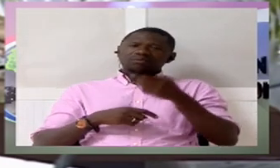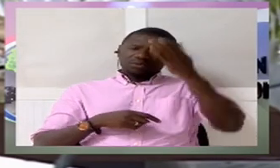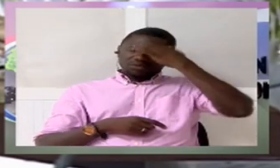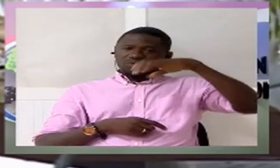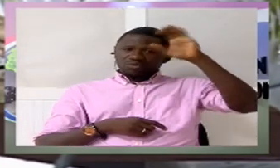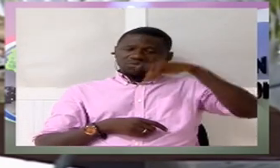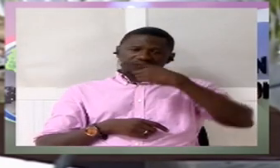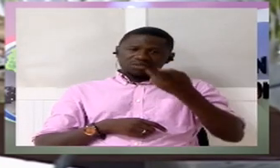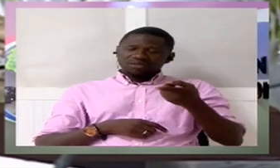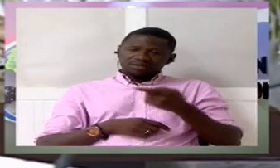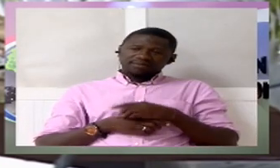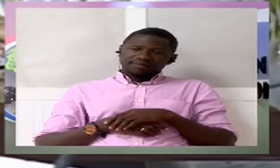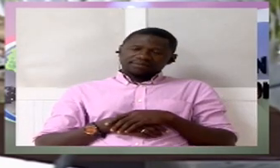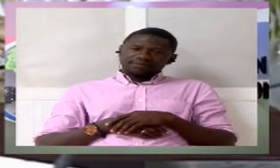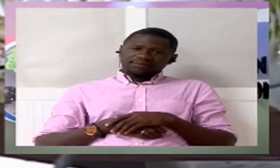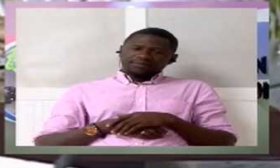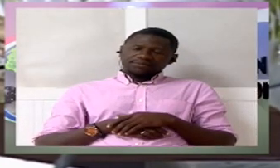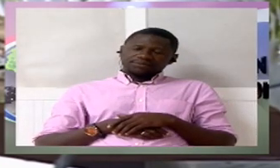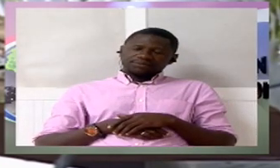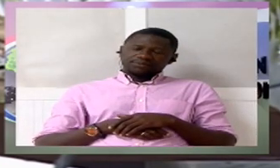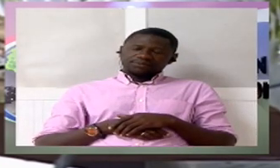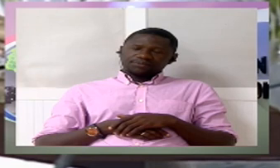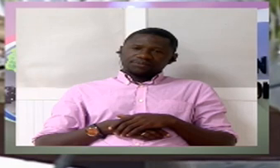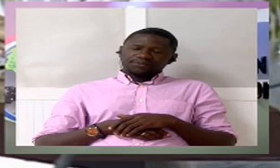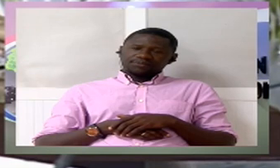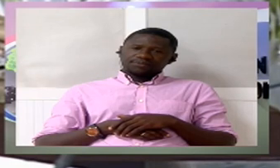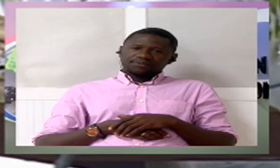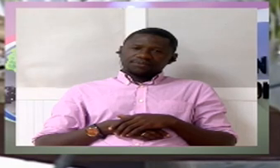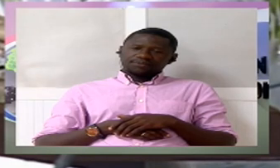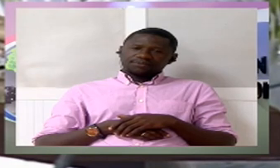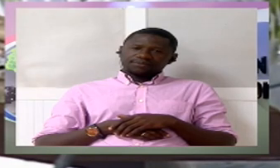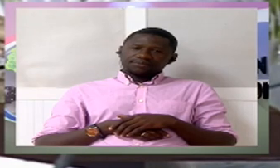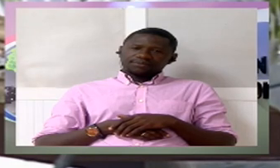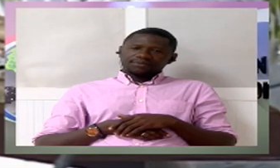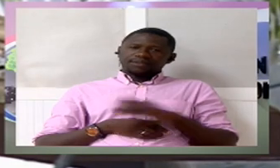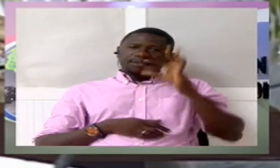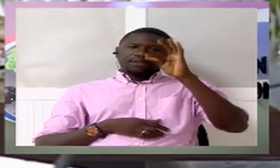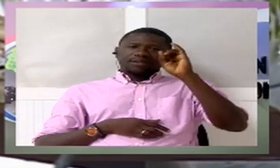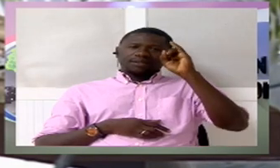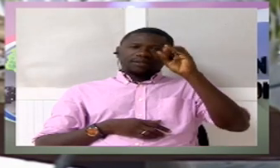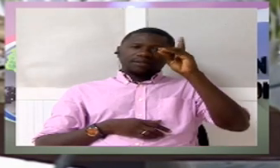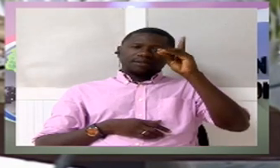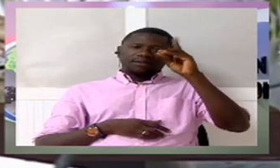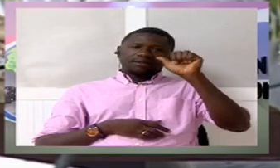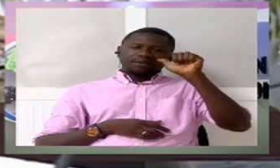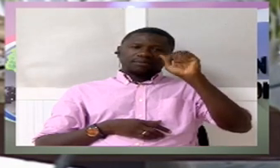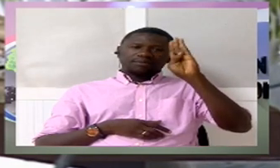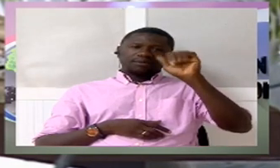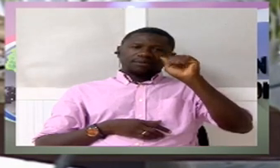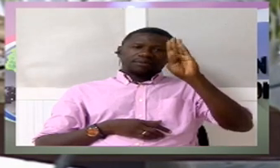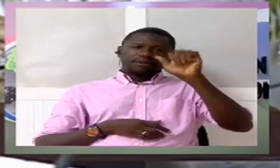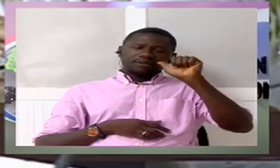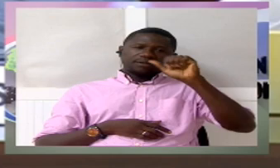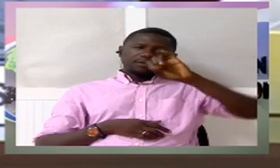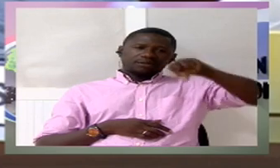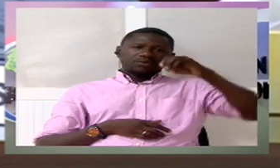tara momani ninkaro sora commissioner la karola. Mr. Tide Baba Job, if you have any concluding remarks,